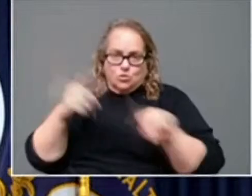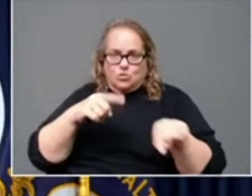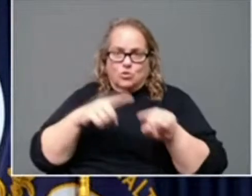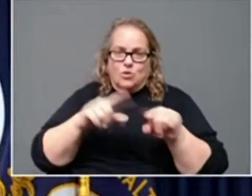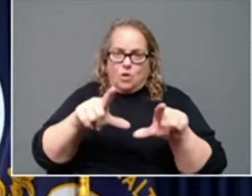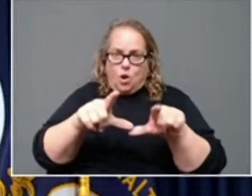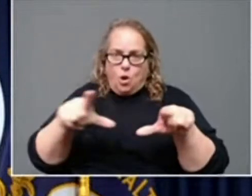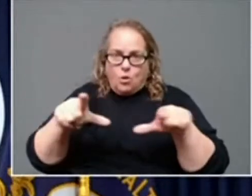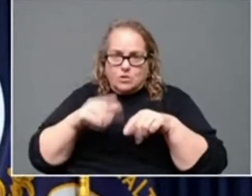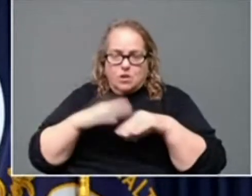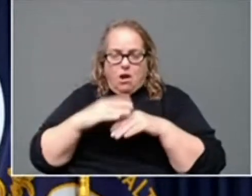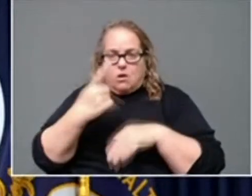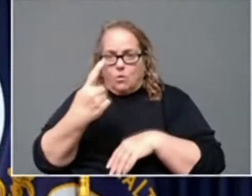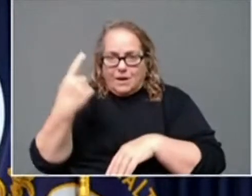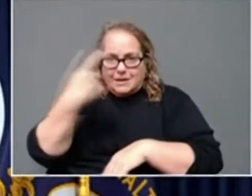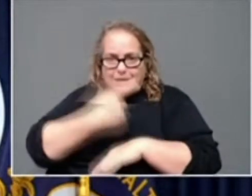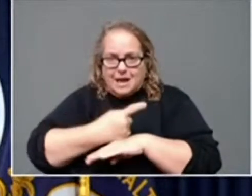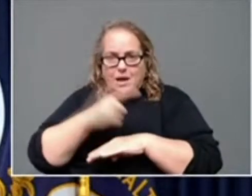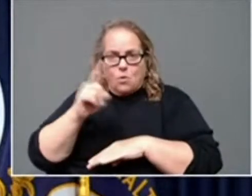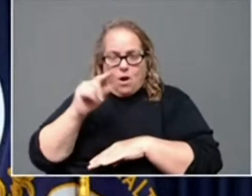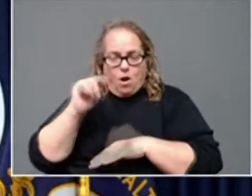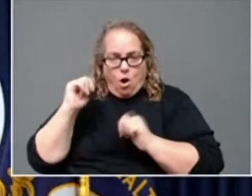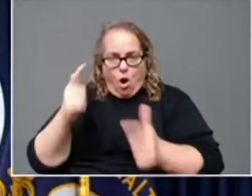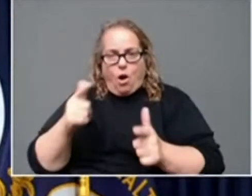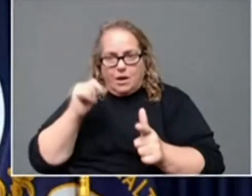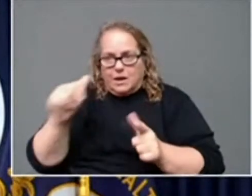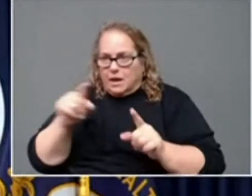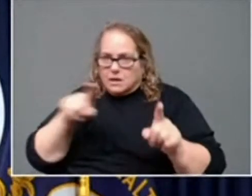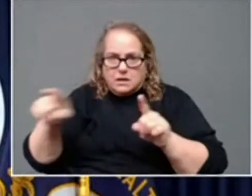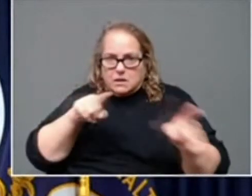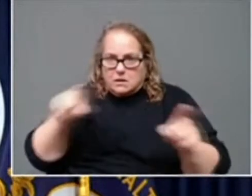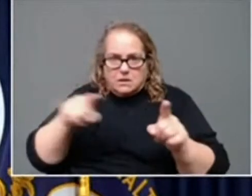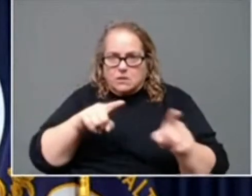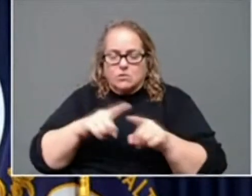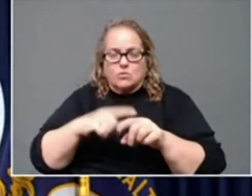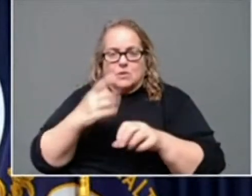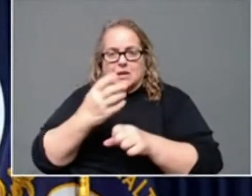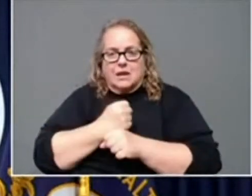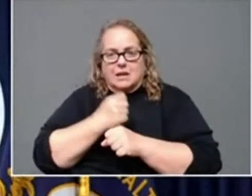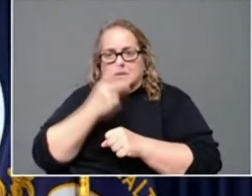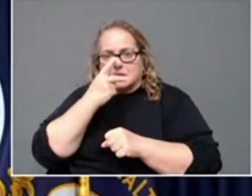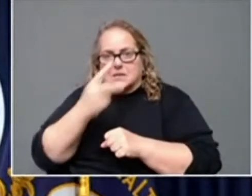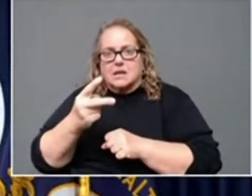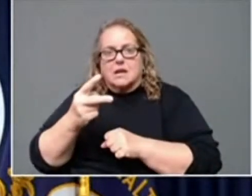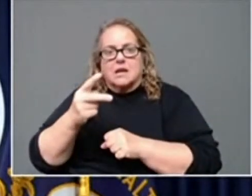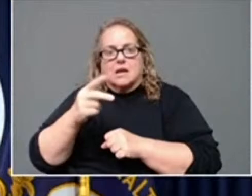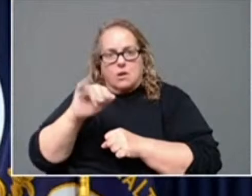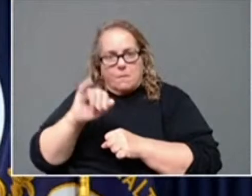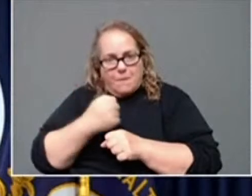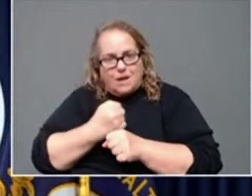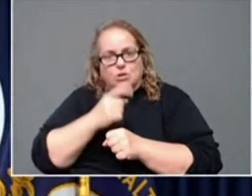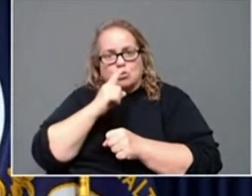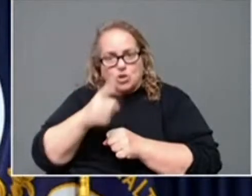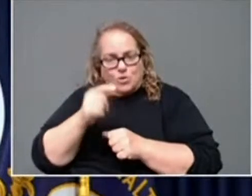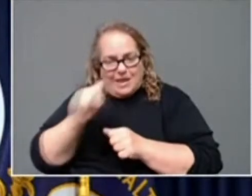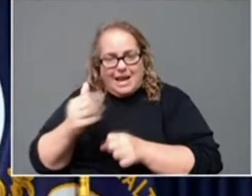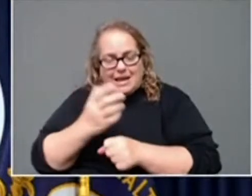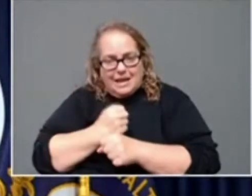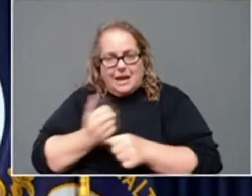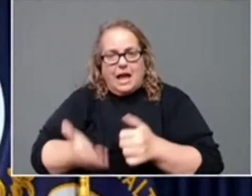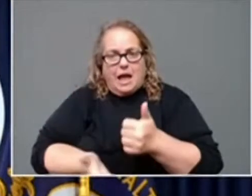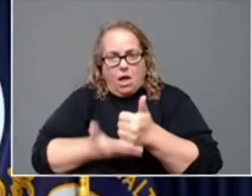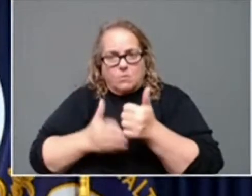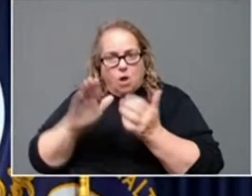day where we can direct these folks to make sure that they can be helped all at one